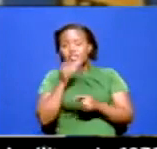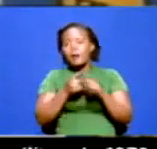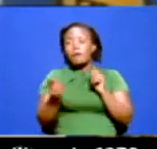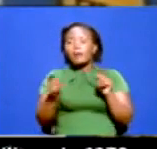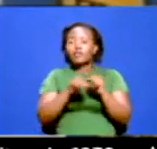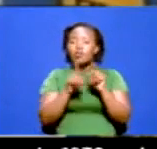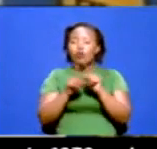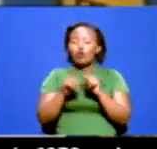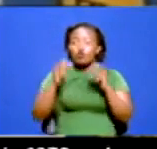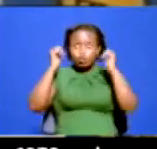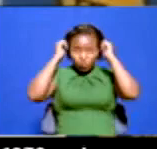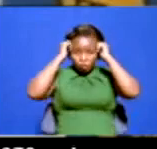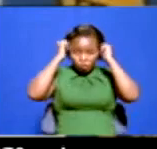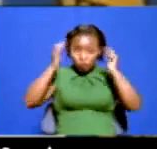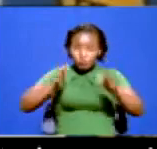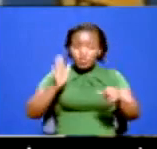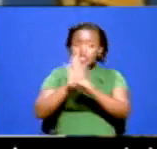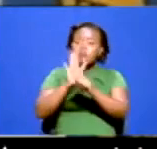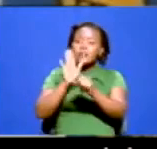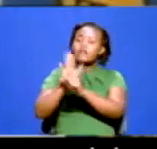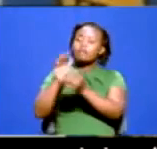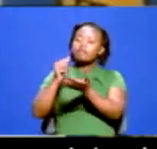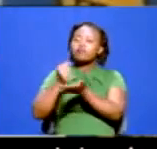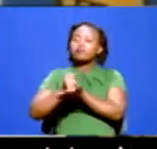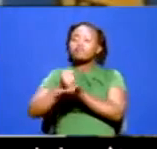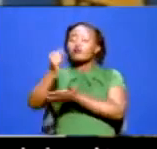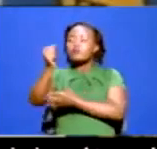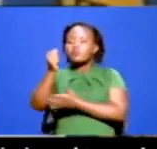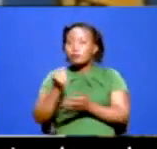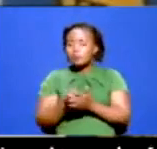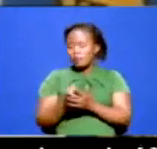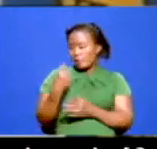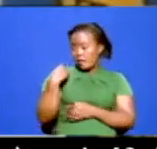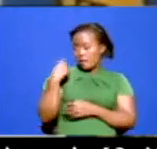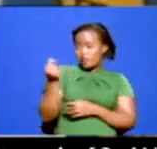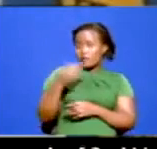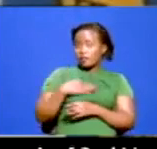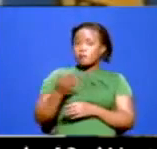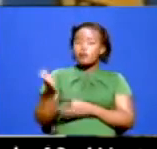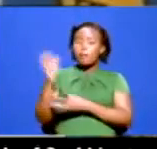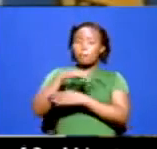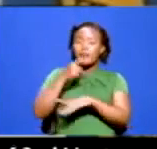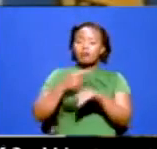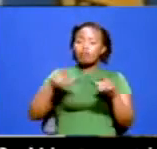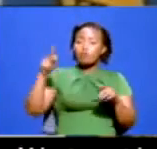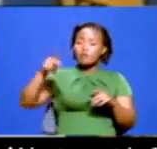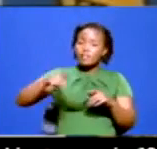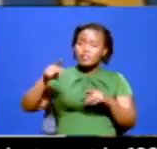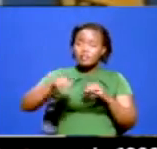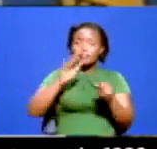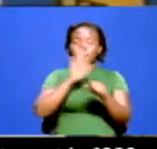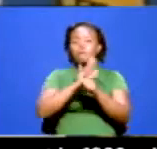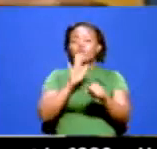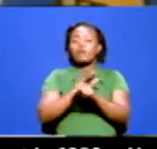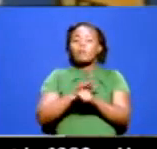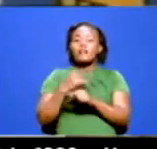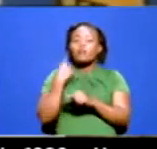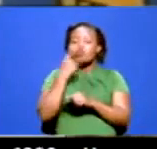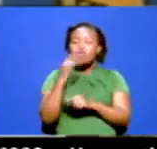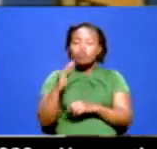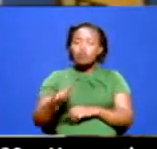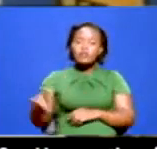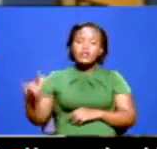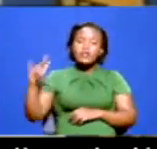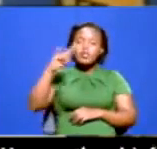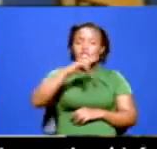there. Right now, when I came from Pakistan, I got slots for officers who are now leaving. to go